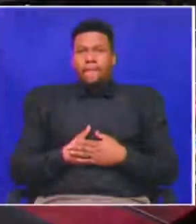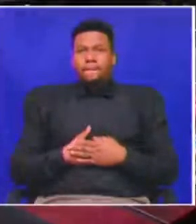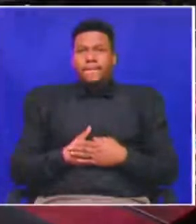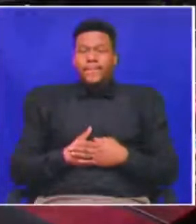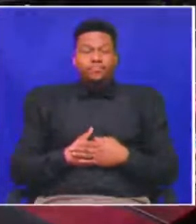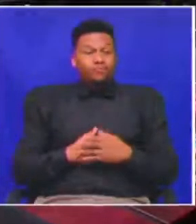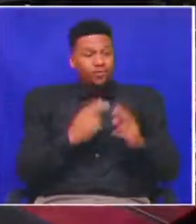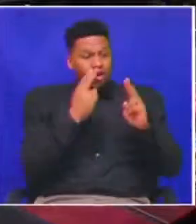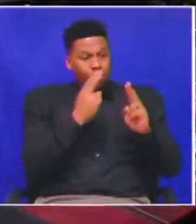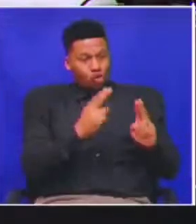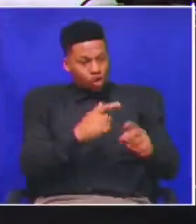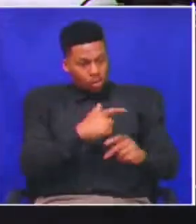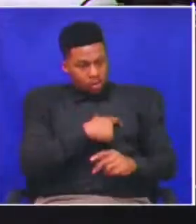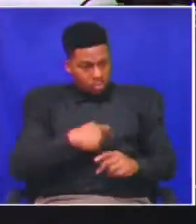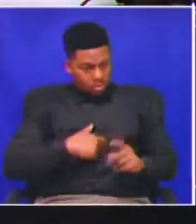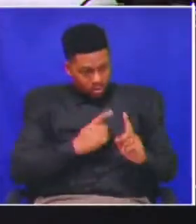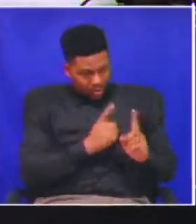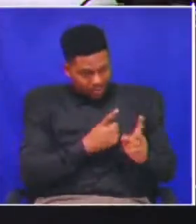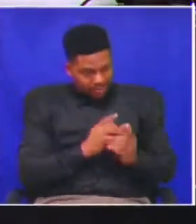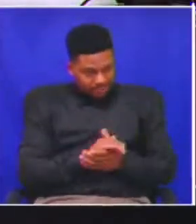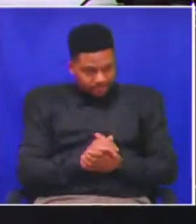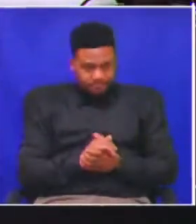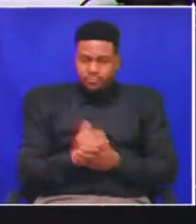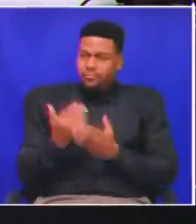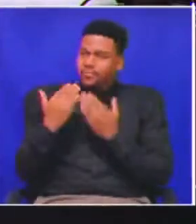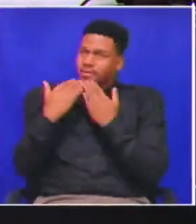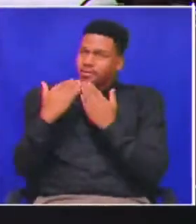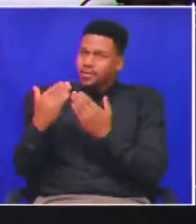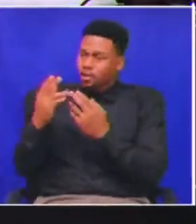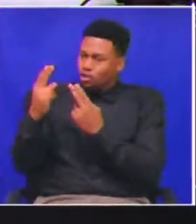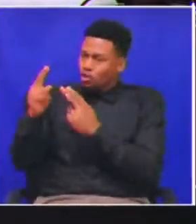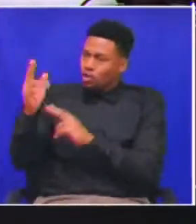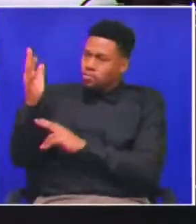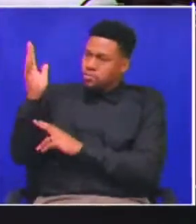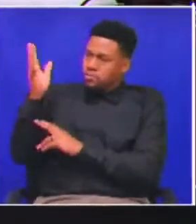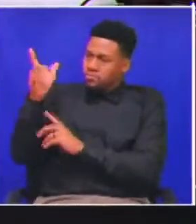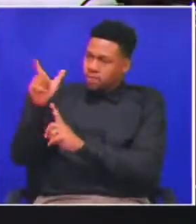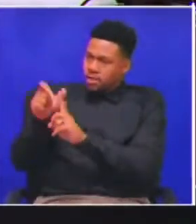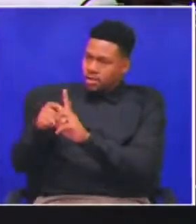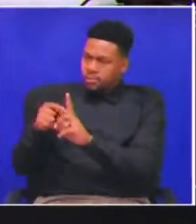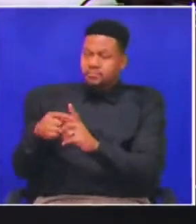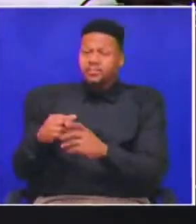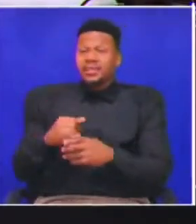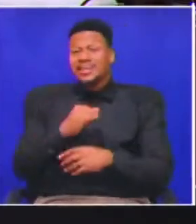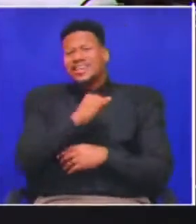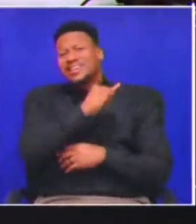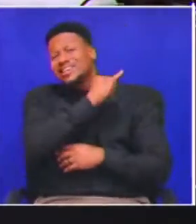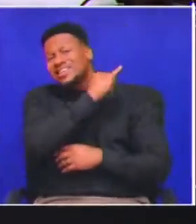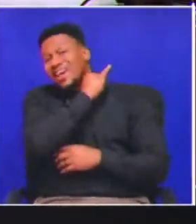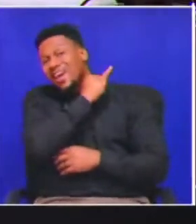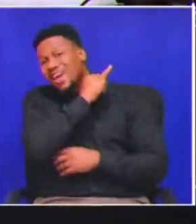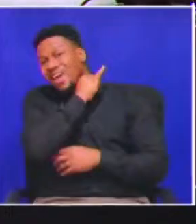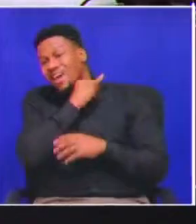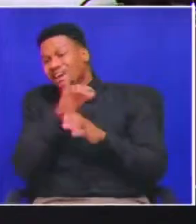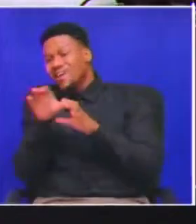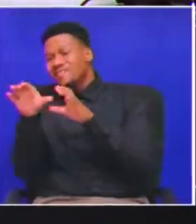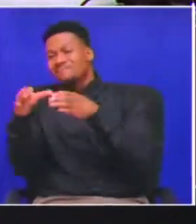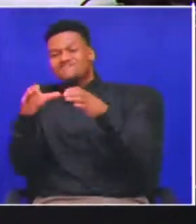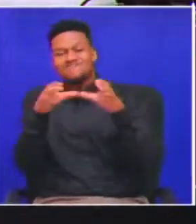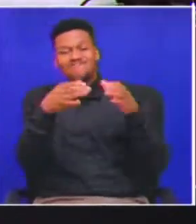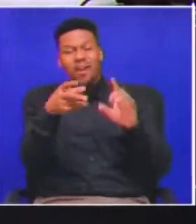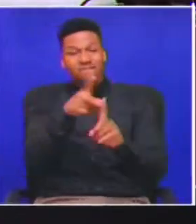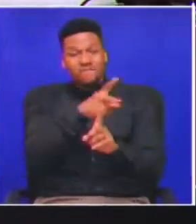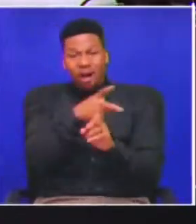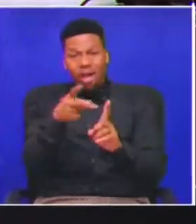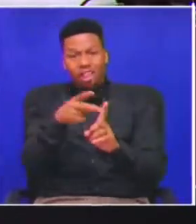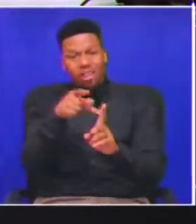President. Thank you, Honorable Speaker. We want gang violence, as I was saying earlier,